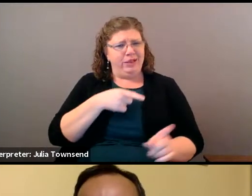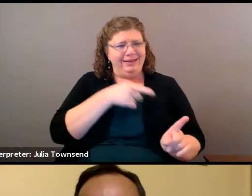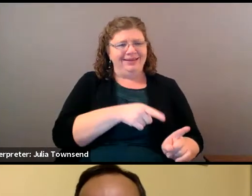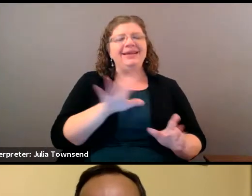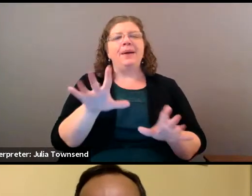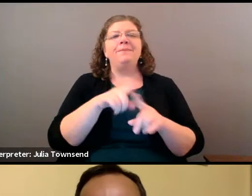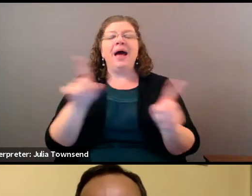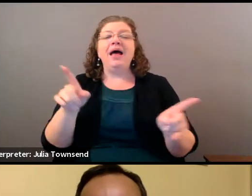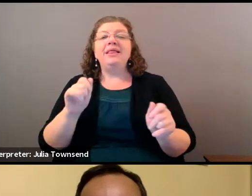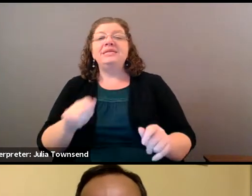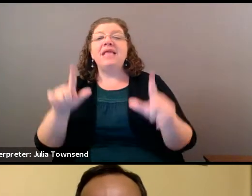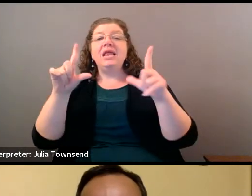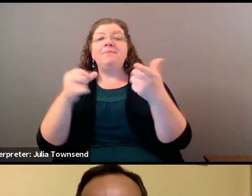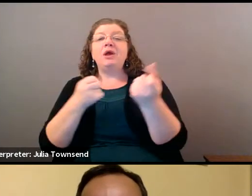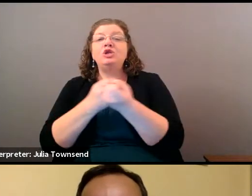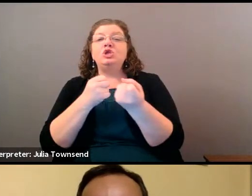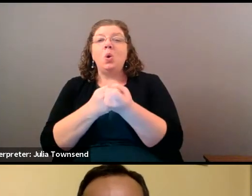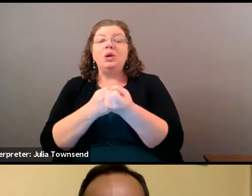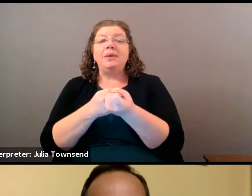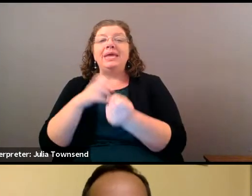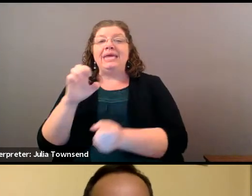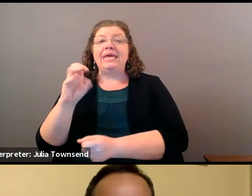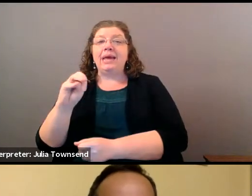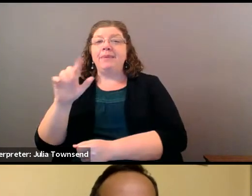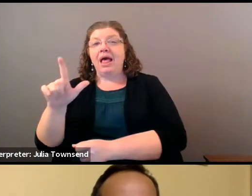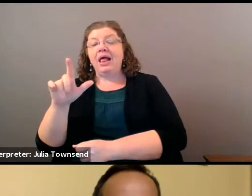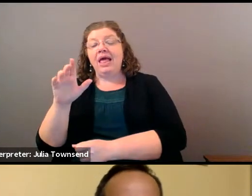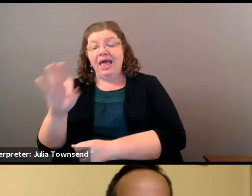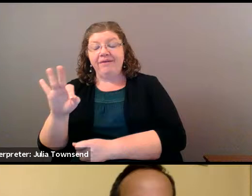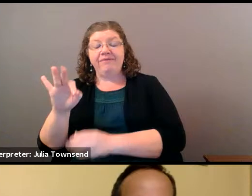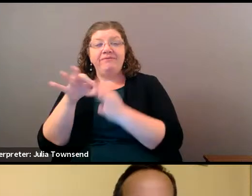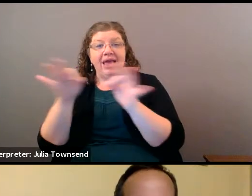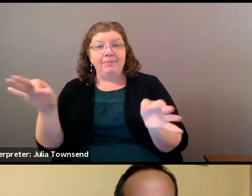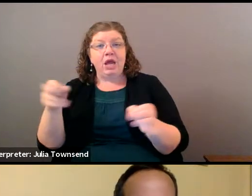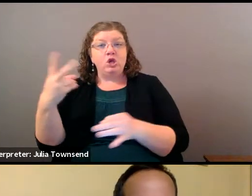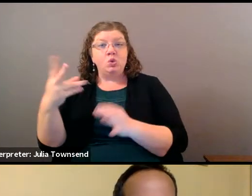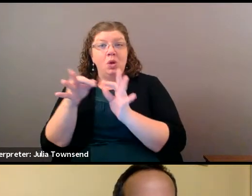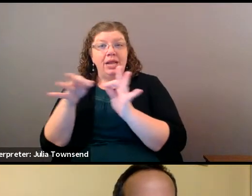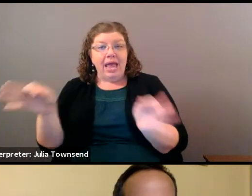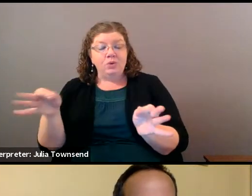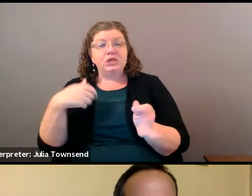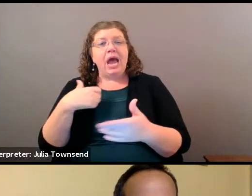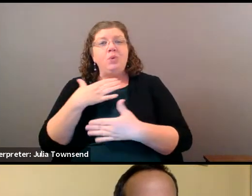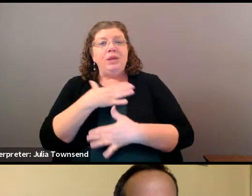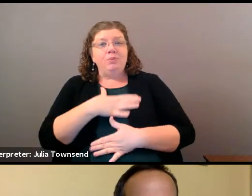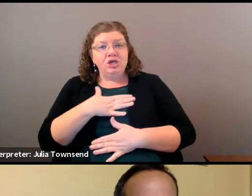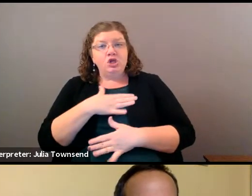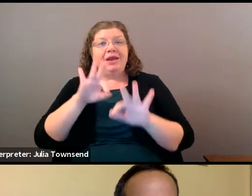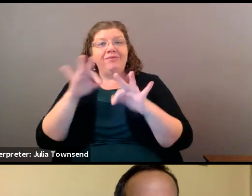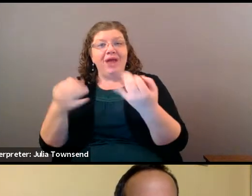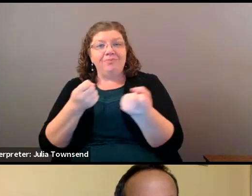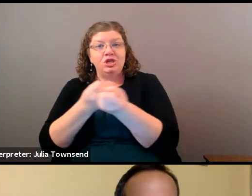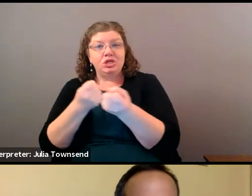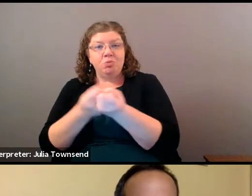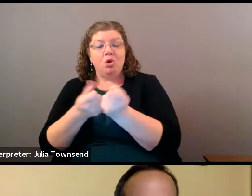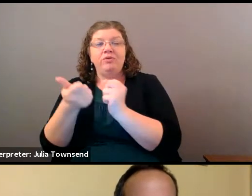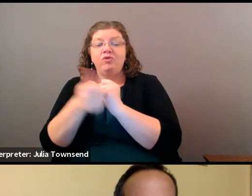about supporting the EMLS families in dual language, I really appreciate family support for every